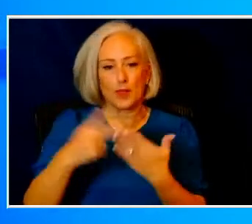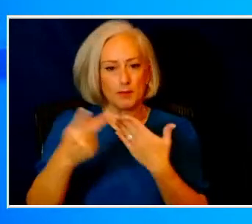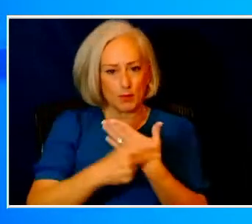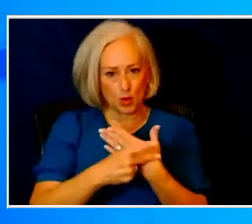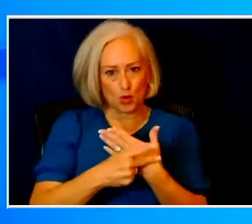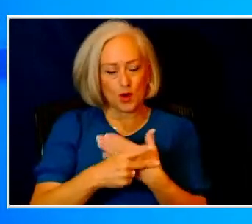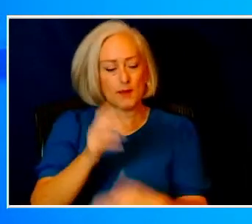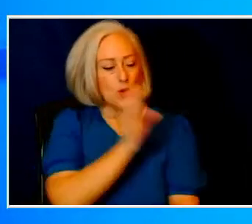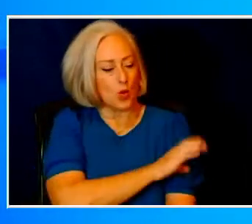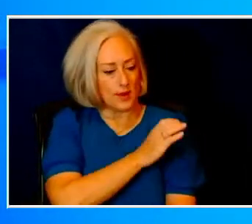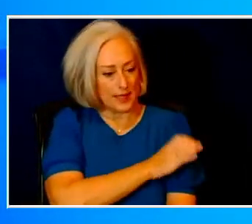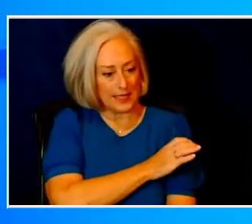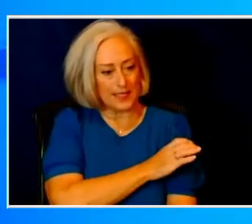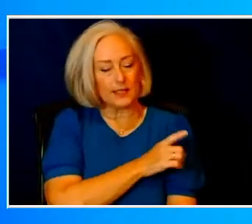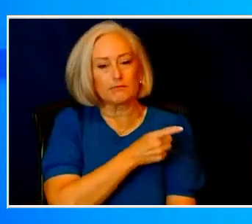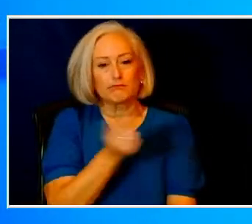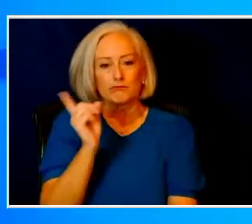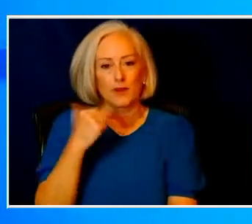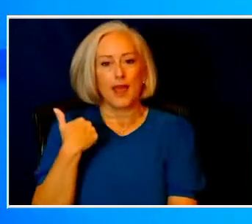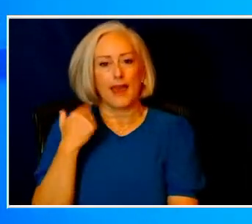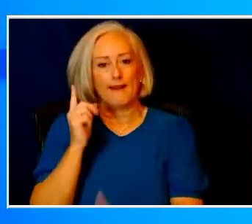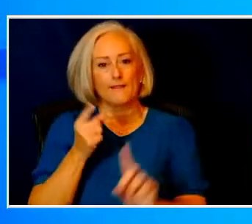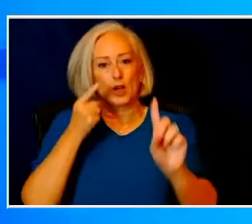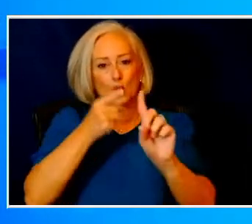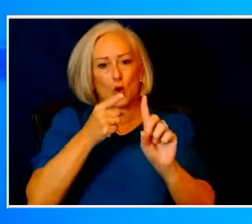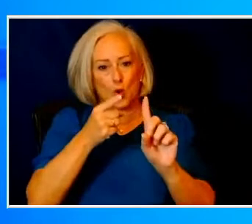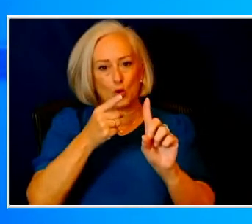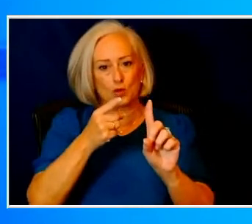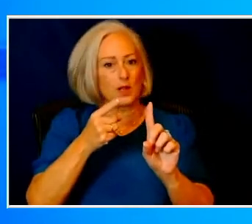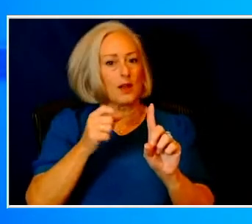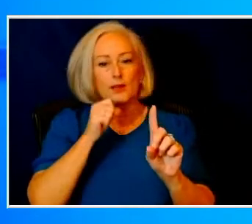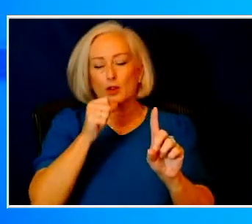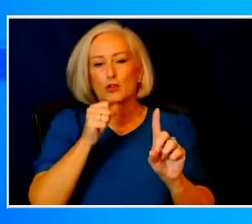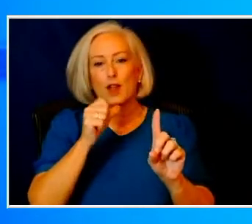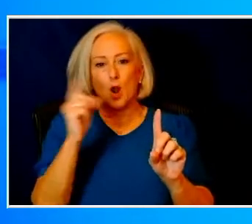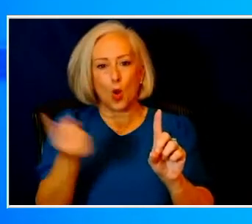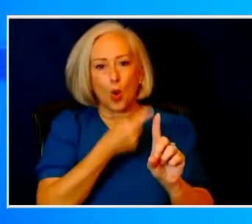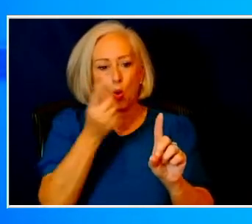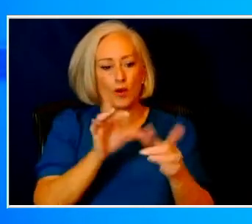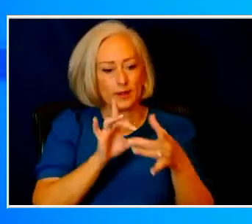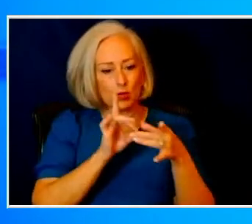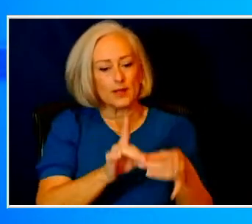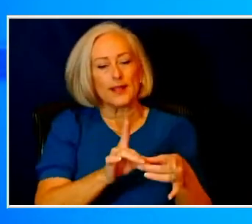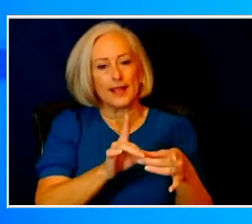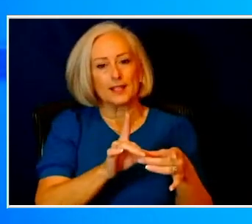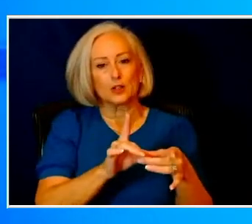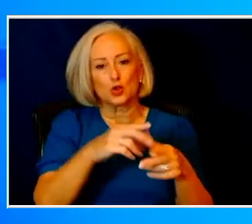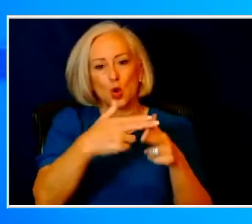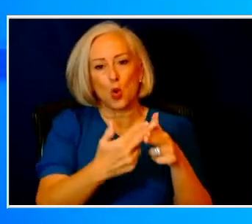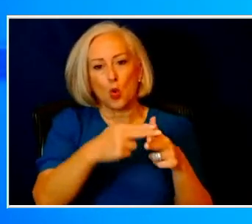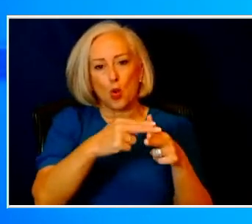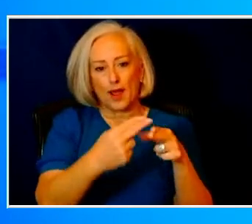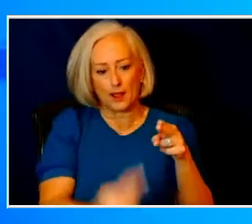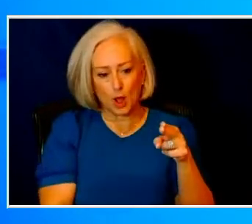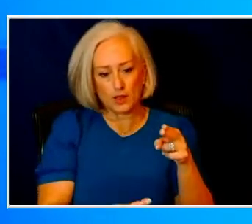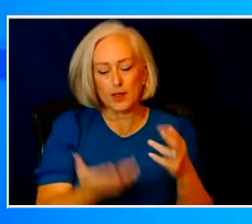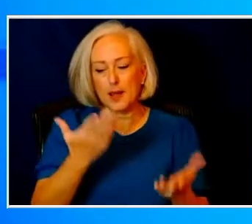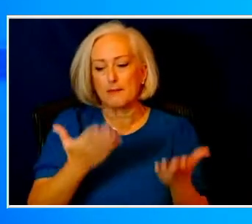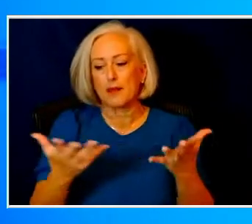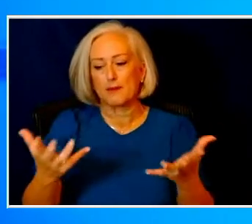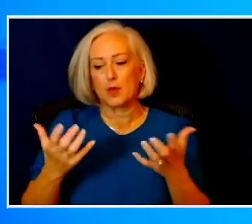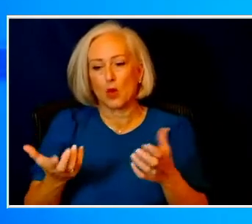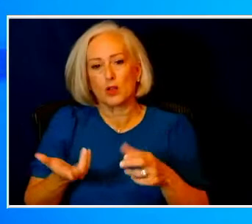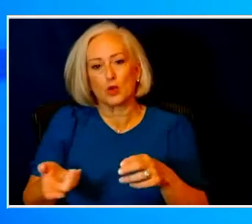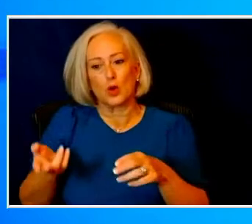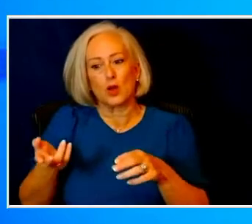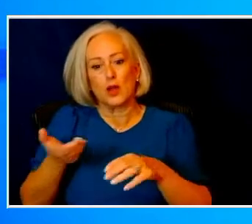that have goals outside of weight loss, that they might want to improve some health metrics, they might want to improve some other things. And if weight loss